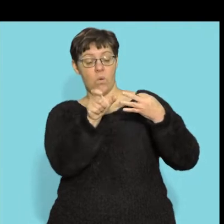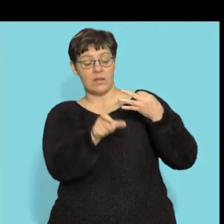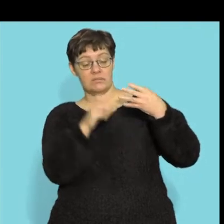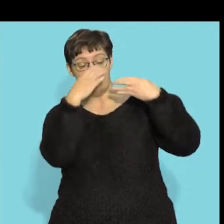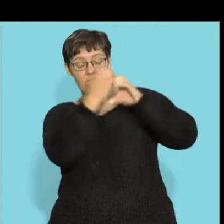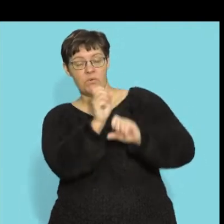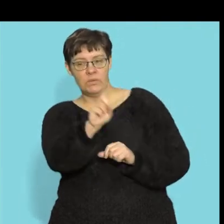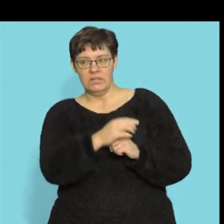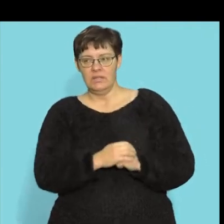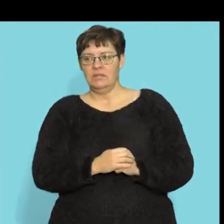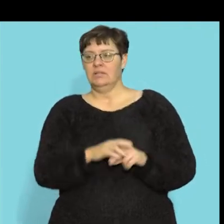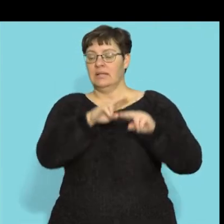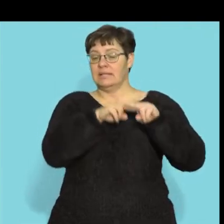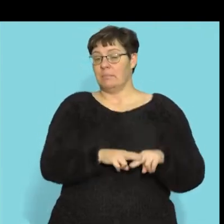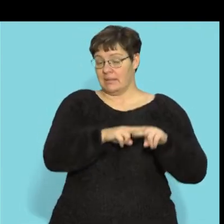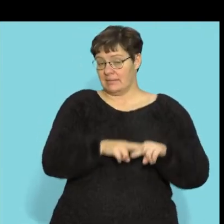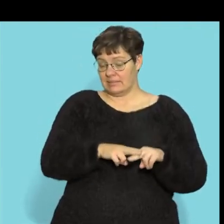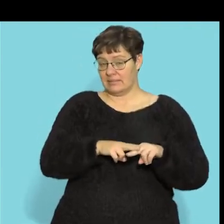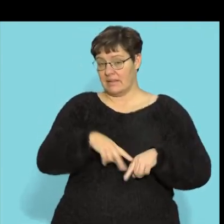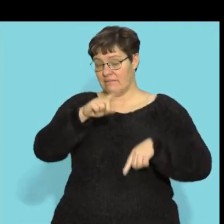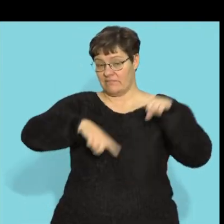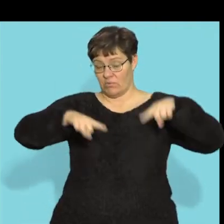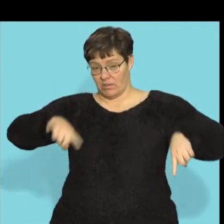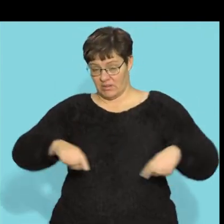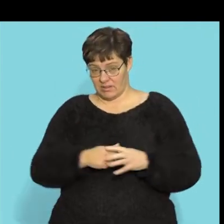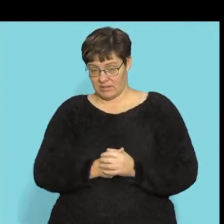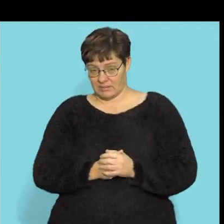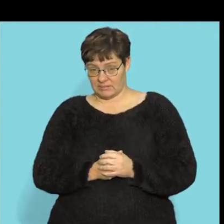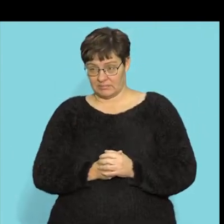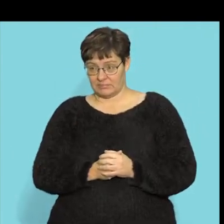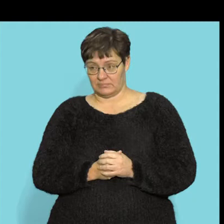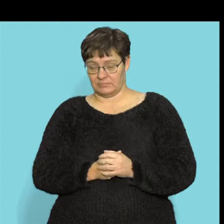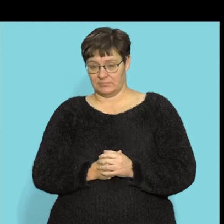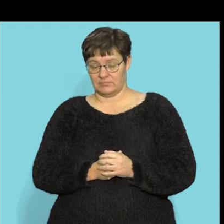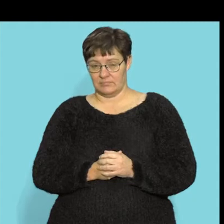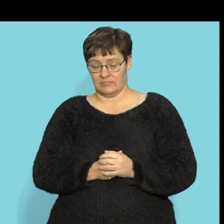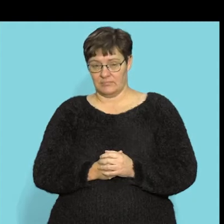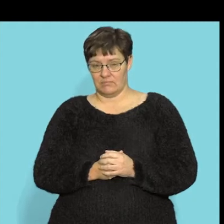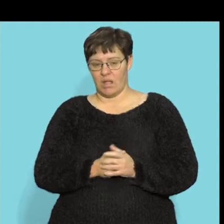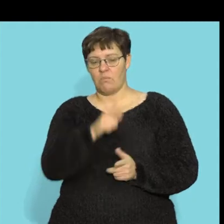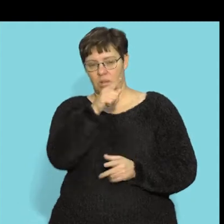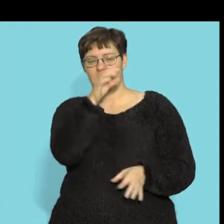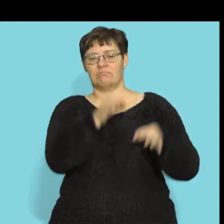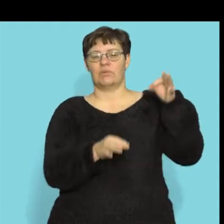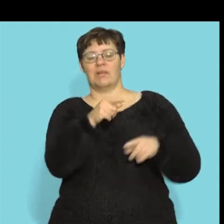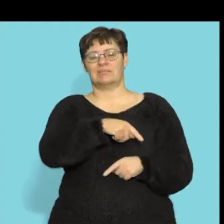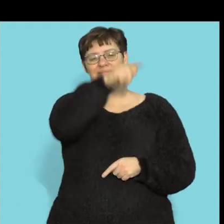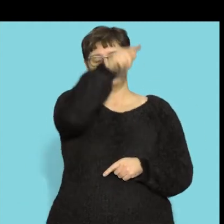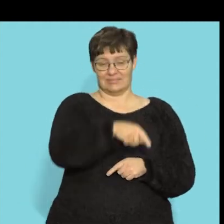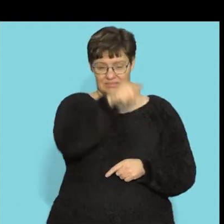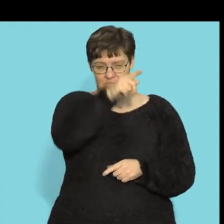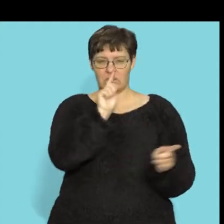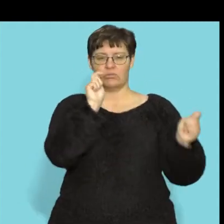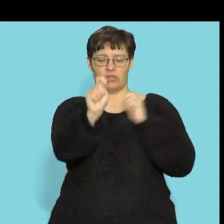also pay careful attention to is the dependent variable, the one that we're going to manipulate, all right?